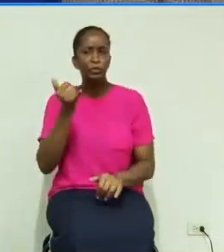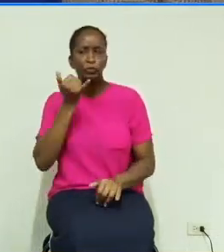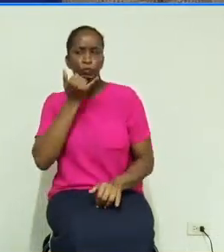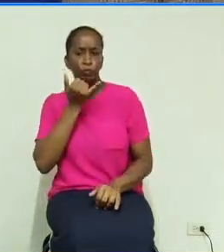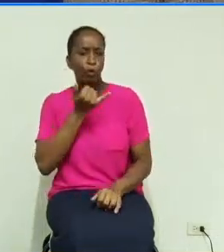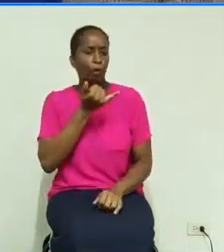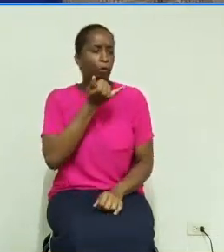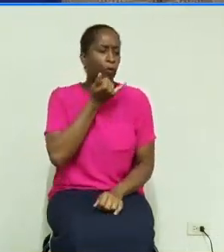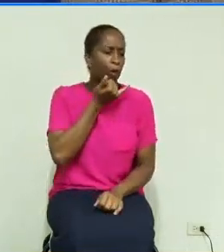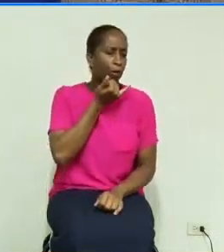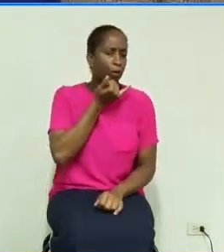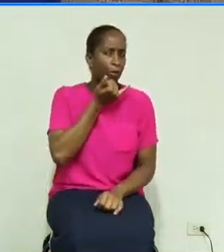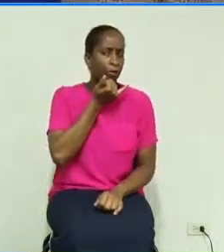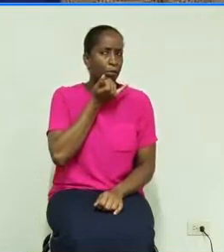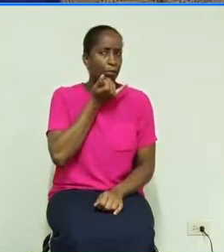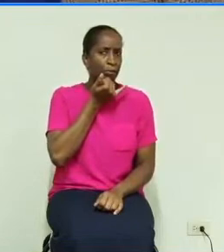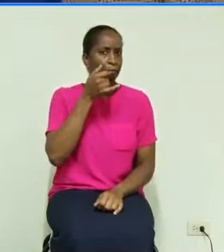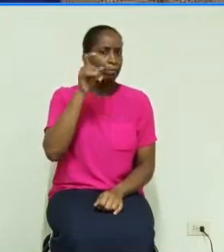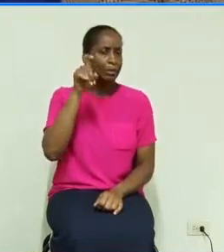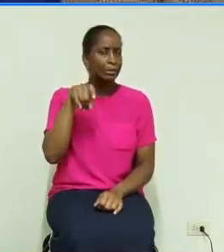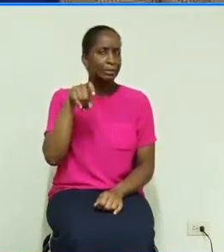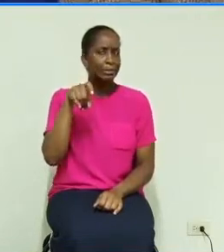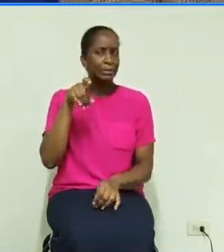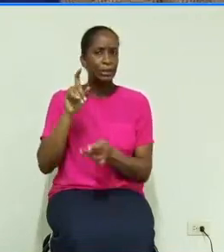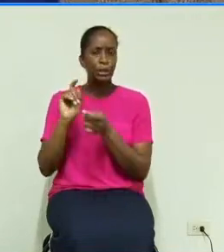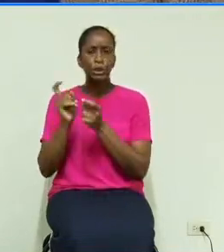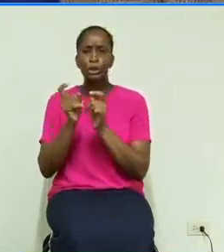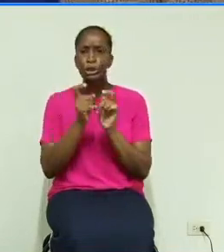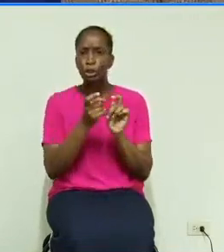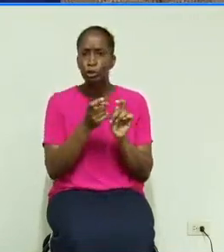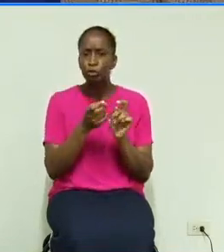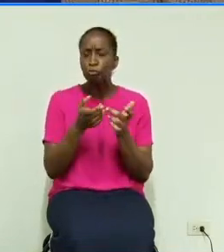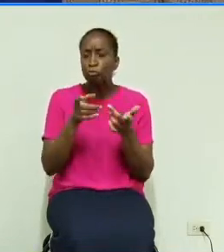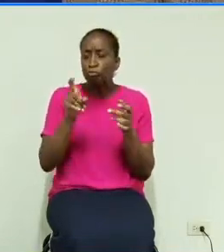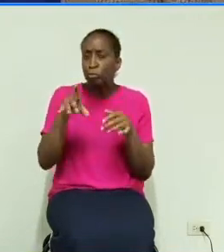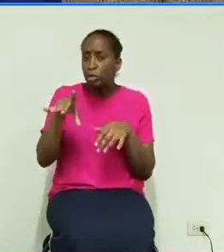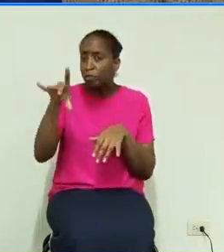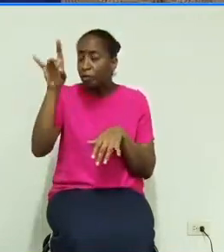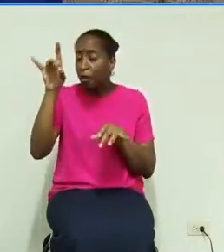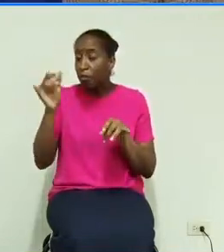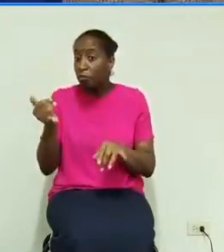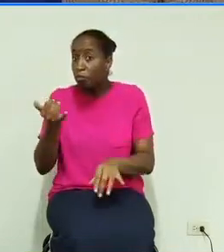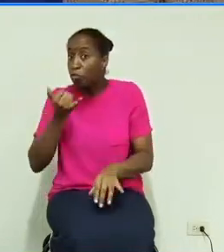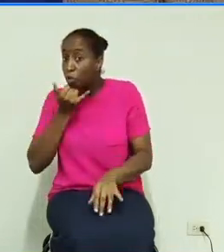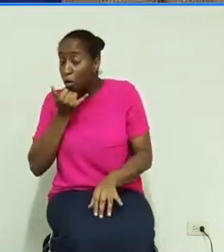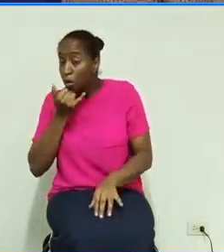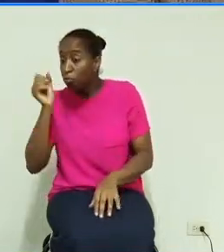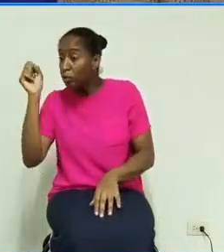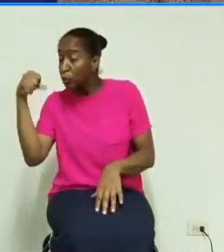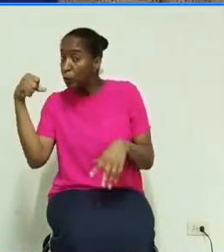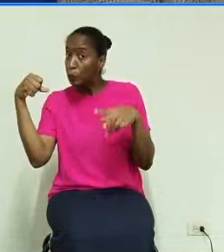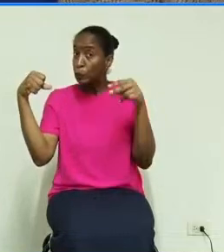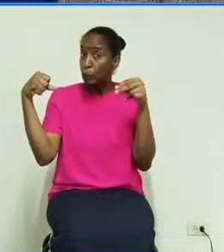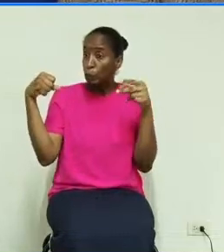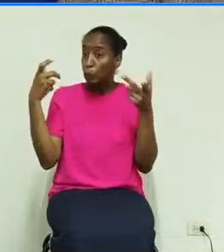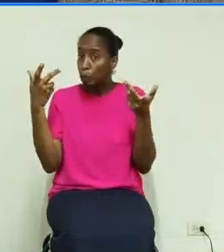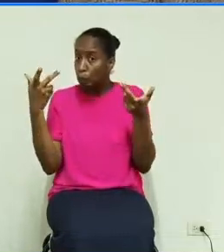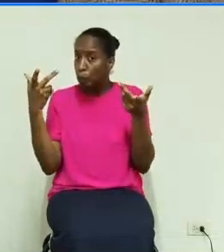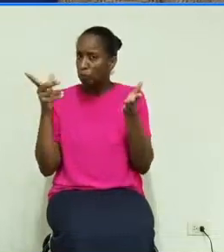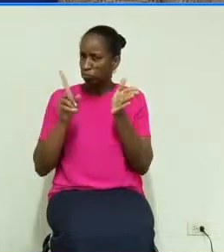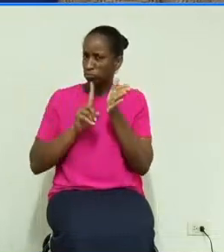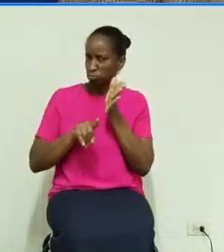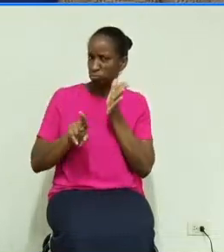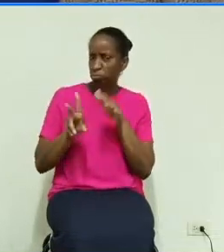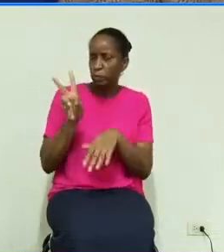several ideas advanced, such as more representation on a proportional